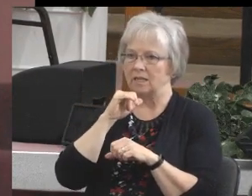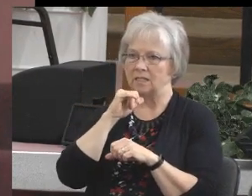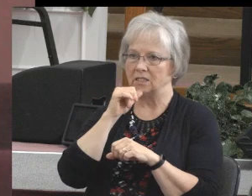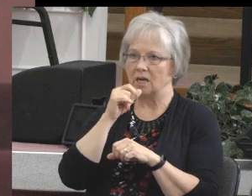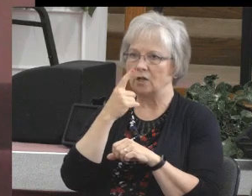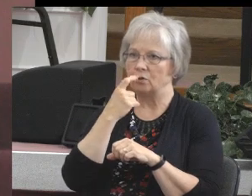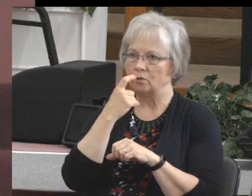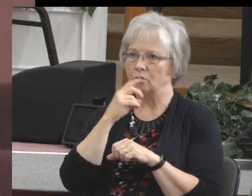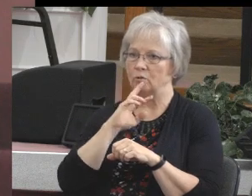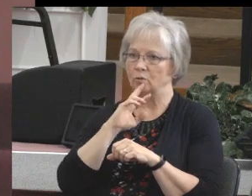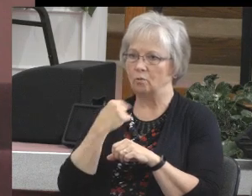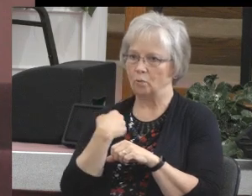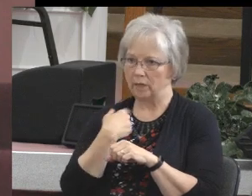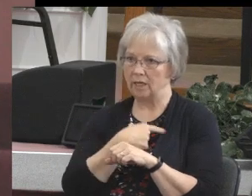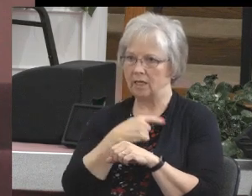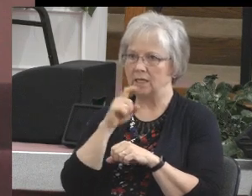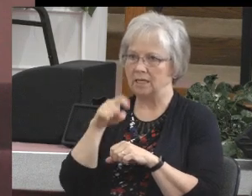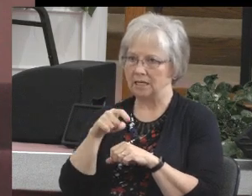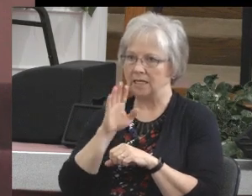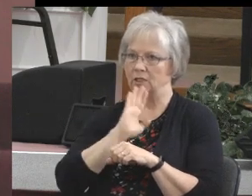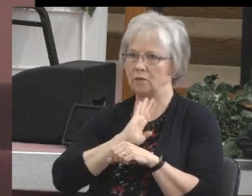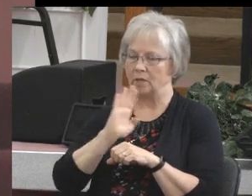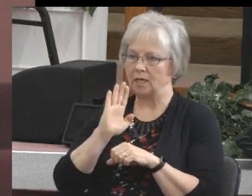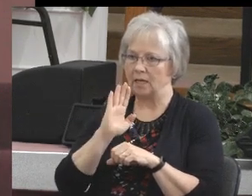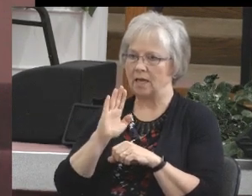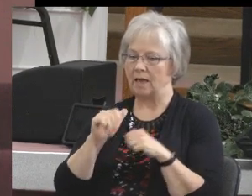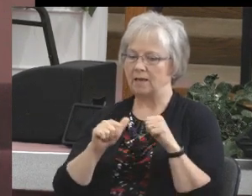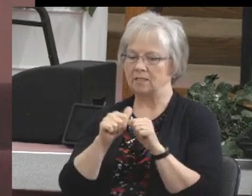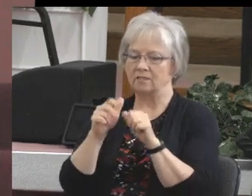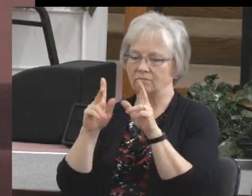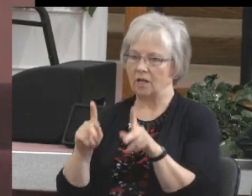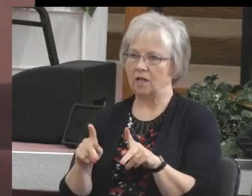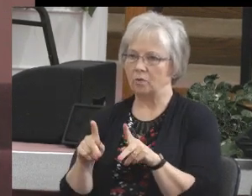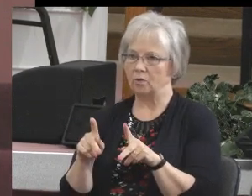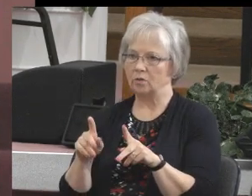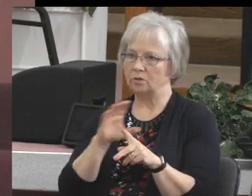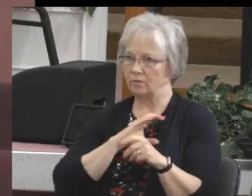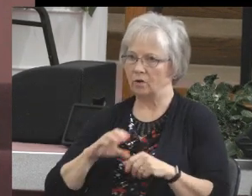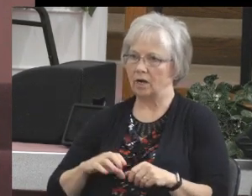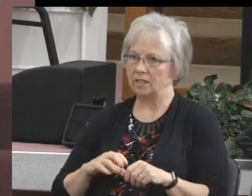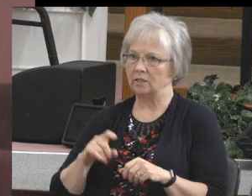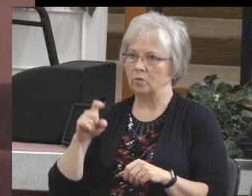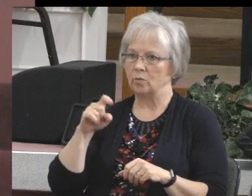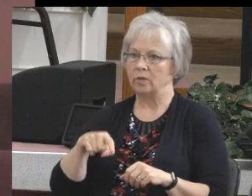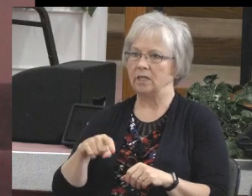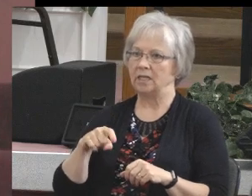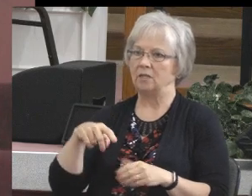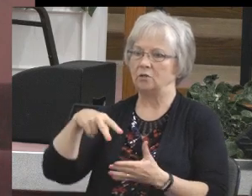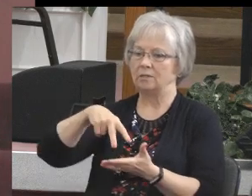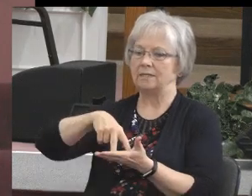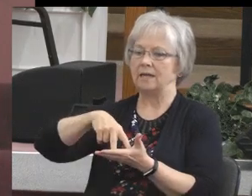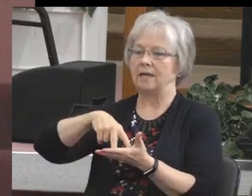As followers of Christ, we are to stand for what is right and what is true.